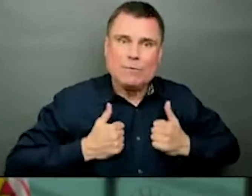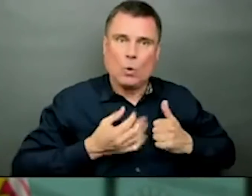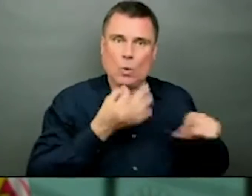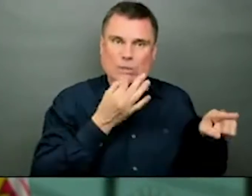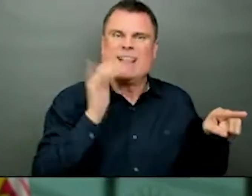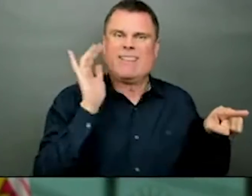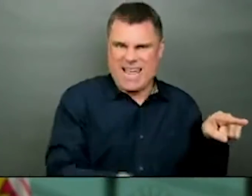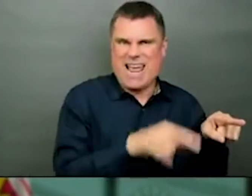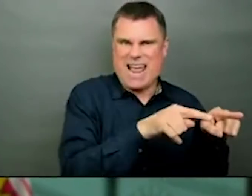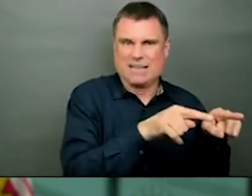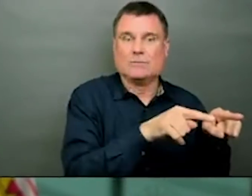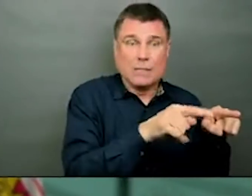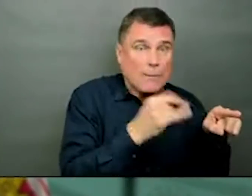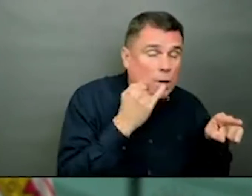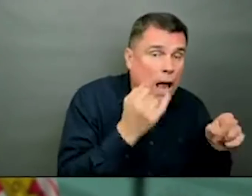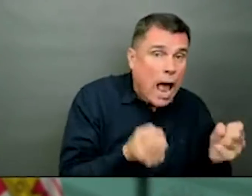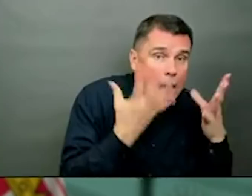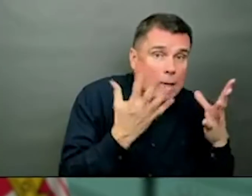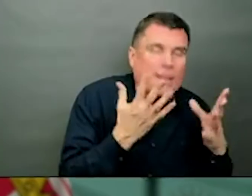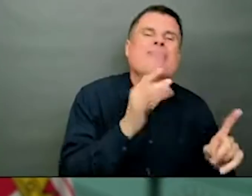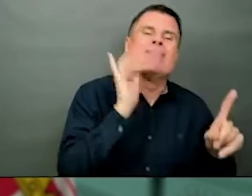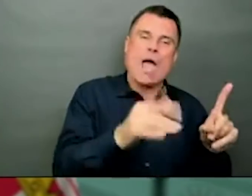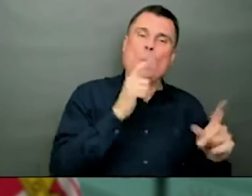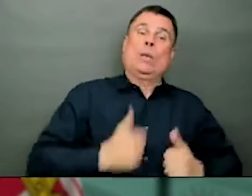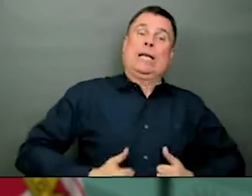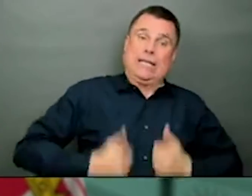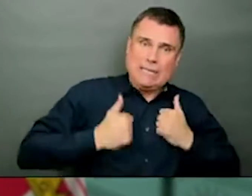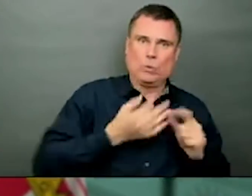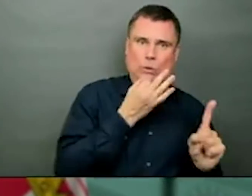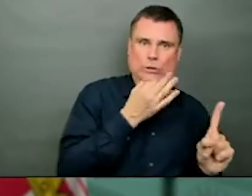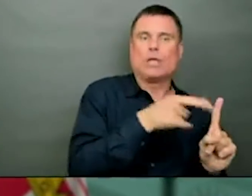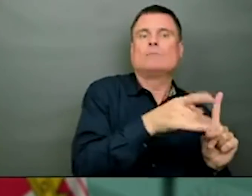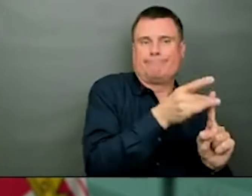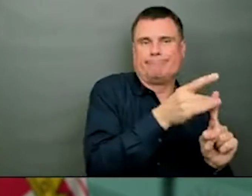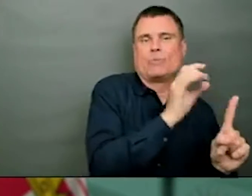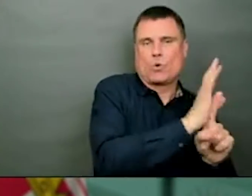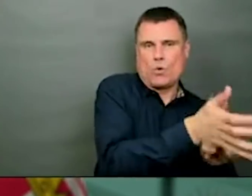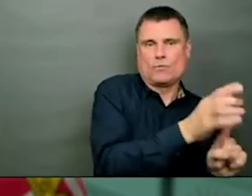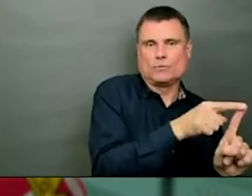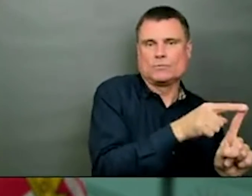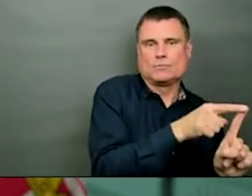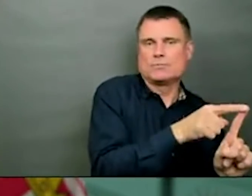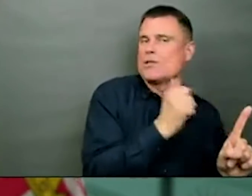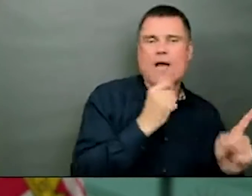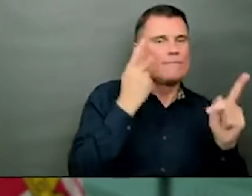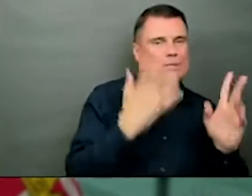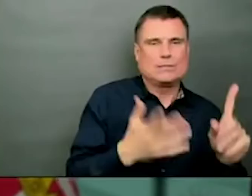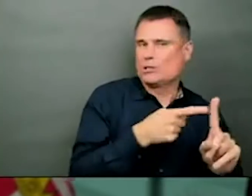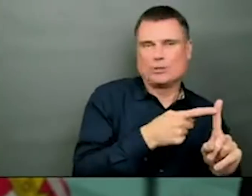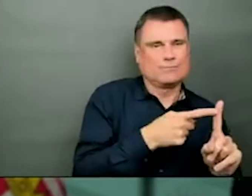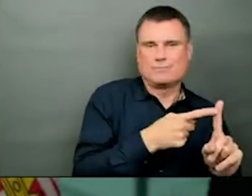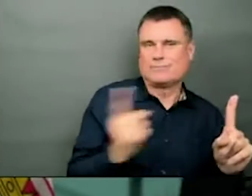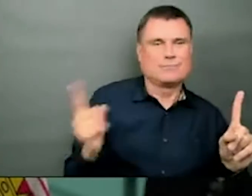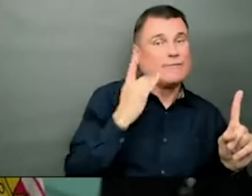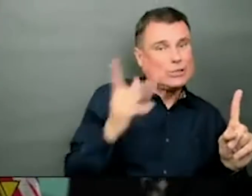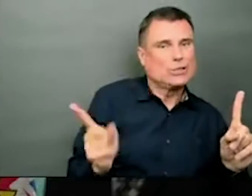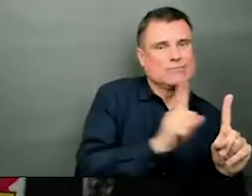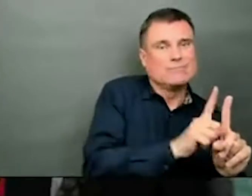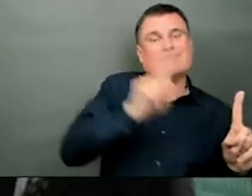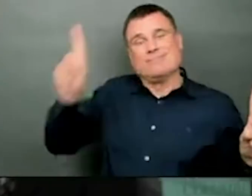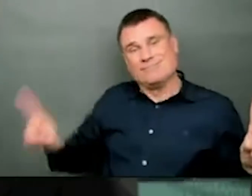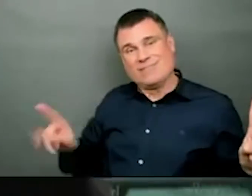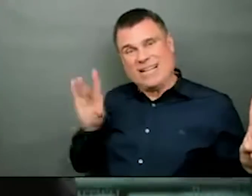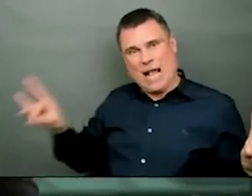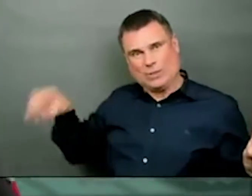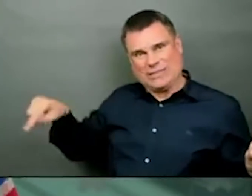For this, on Monday, Dr. Bonnie Henry was asked about the Western Hockey League potentially opening up, and she said that they had not submitted a plan